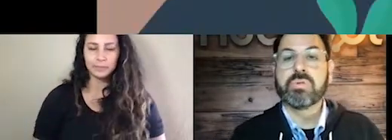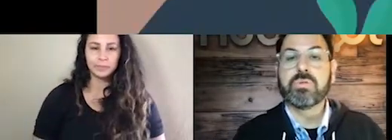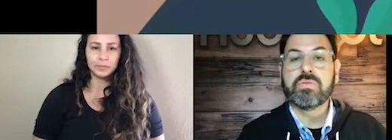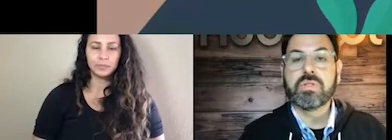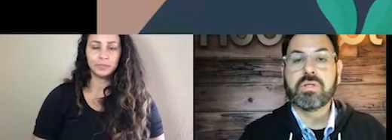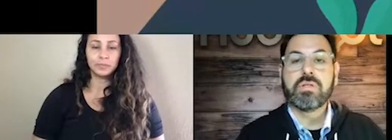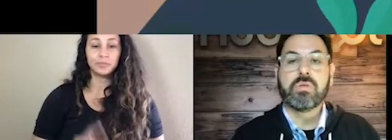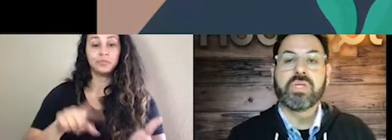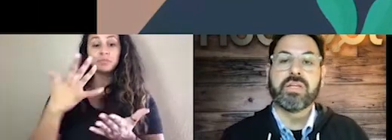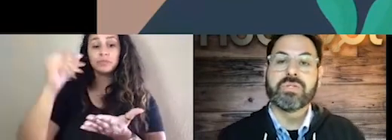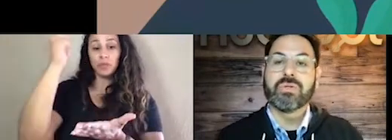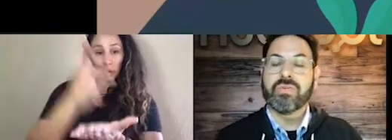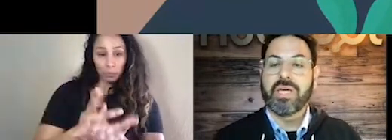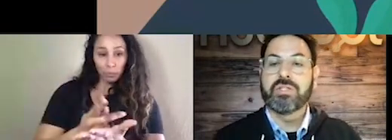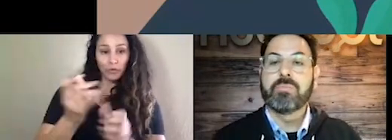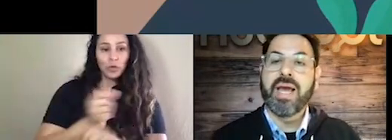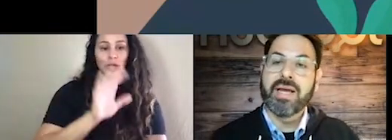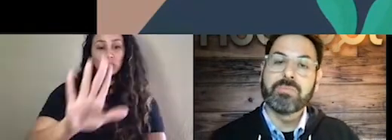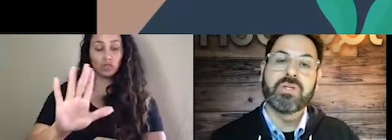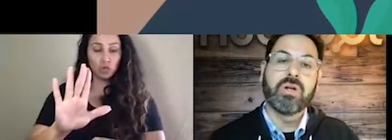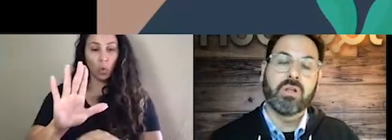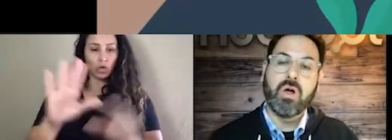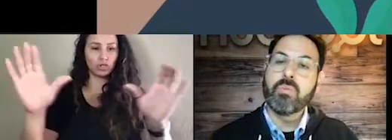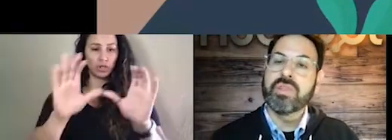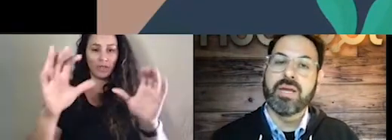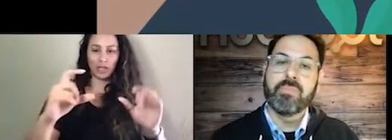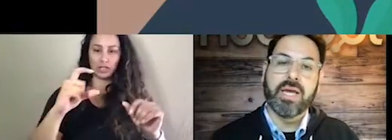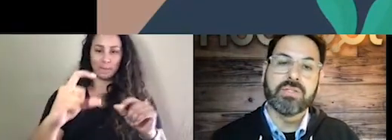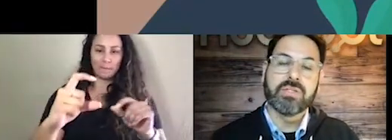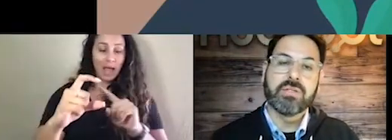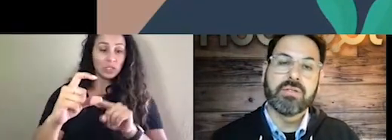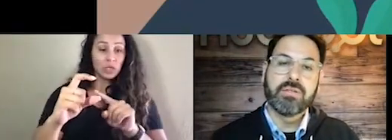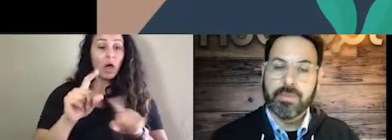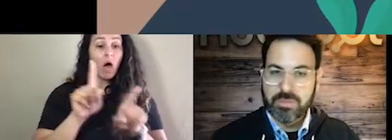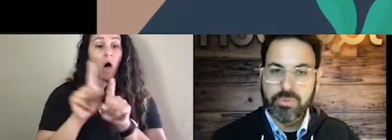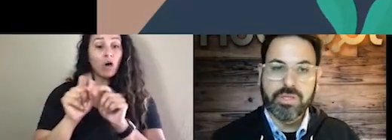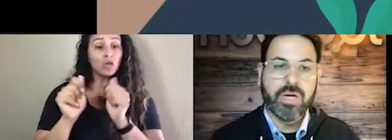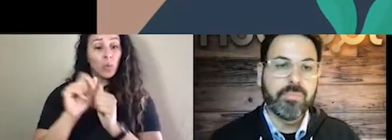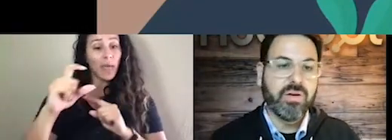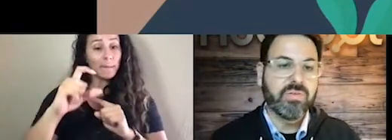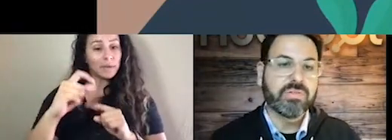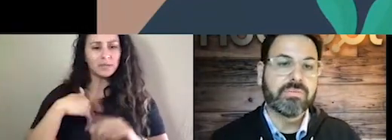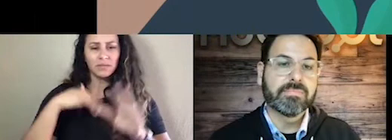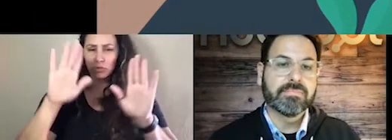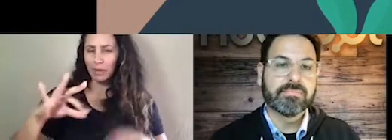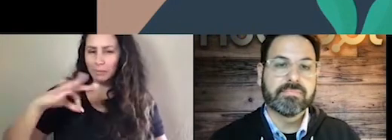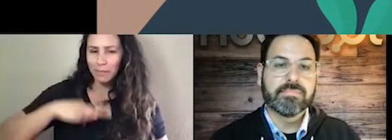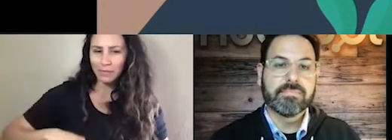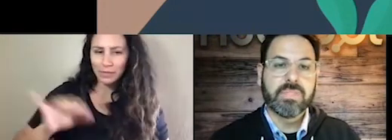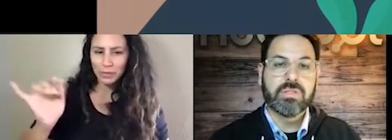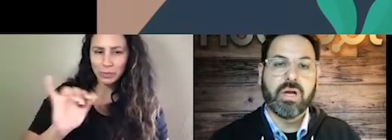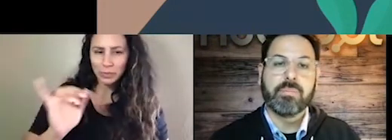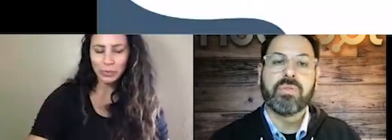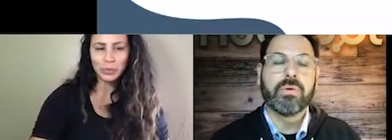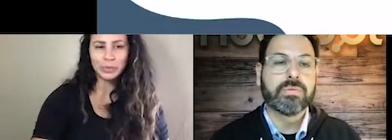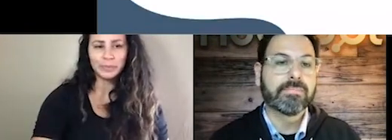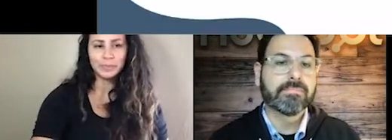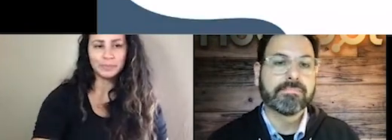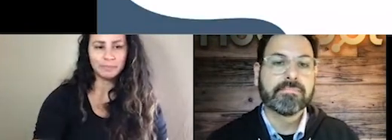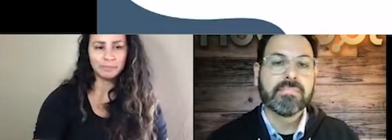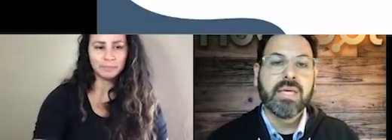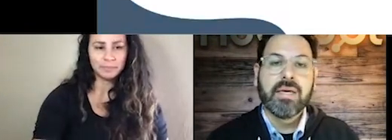Once approved, you get your certification badge, but along with that badge comes some pretty great benefits. Let's talk about